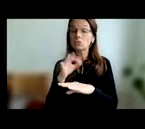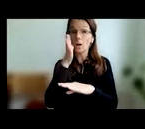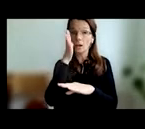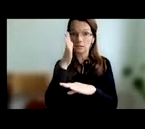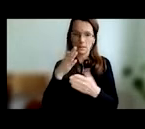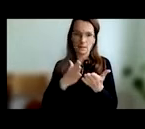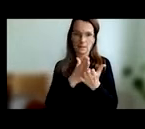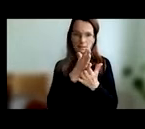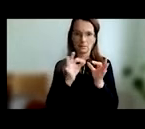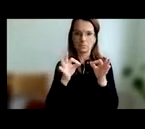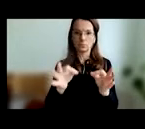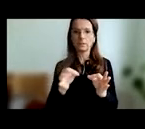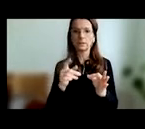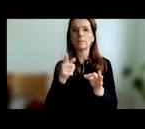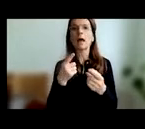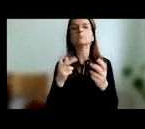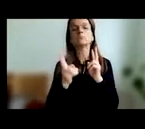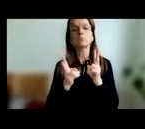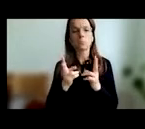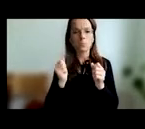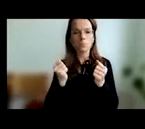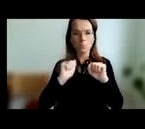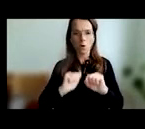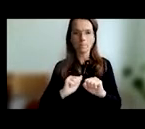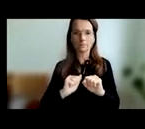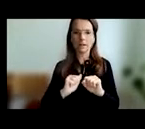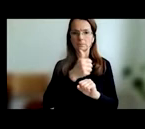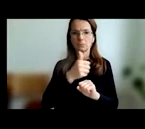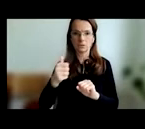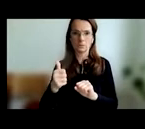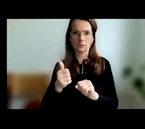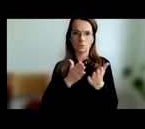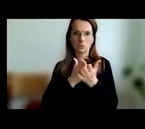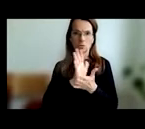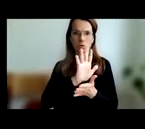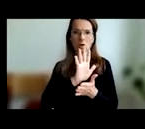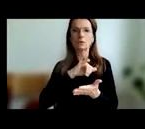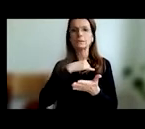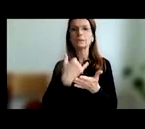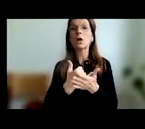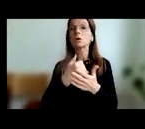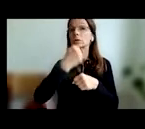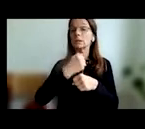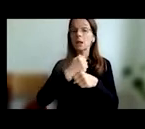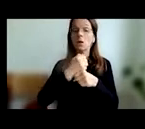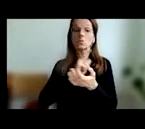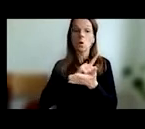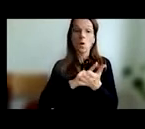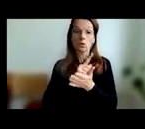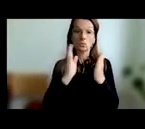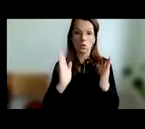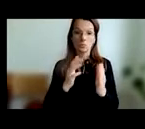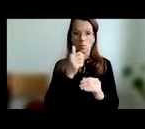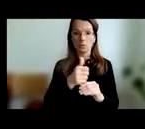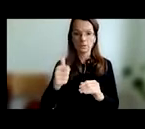the needs competenze, of na career planning postamisticou, and sposisselot upgrading the modello come dovo, competencies of postamisticou, individuals intudi a throughout their usiecciasu active nella